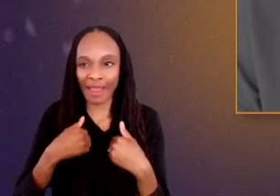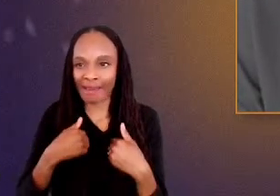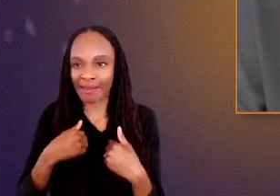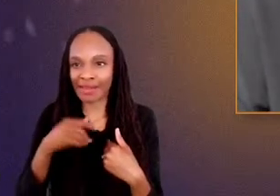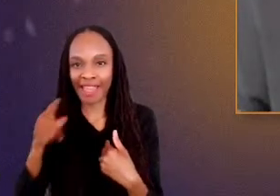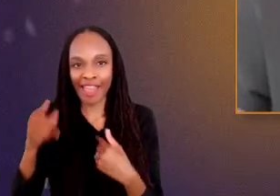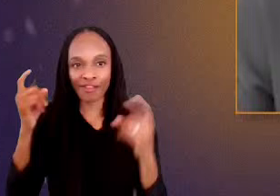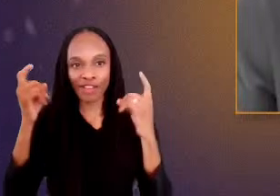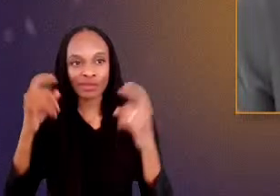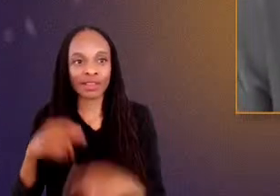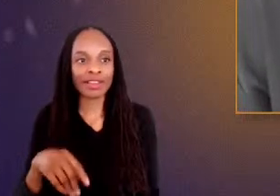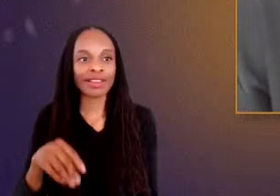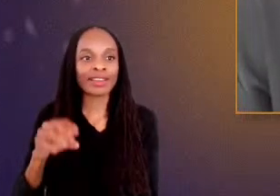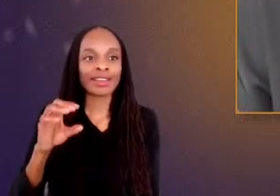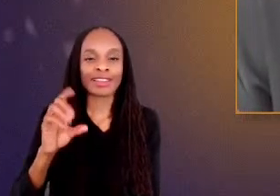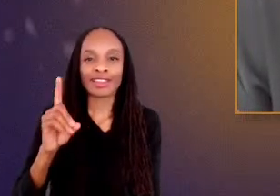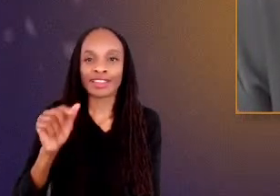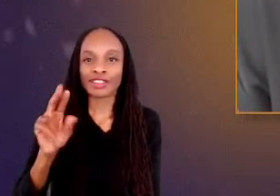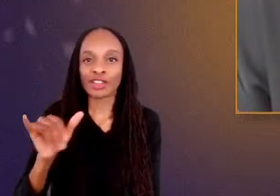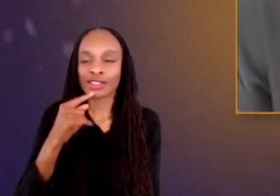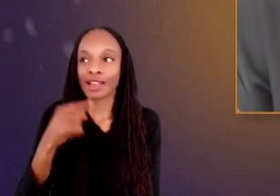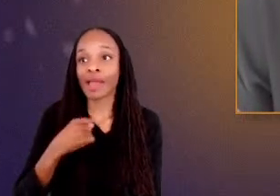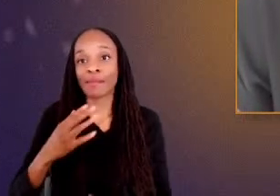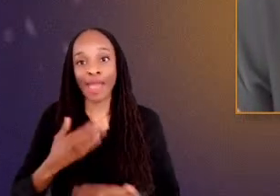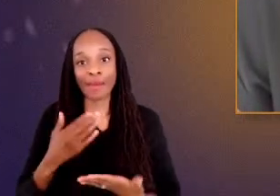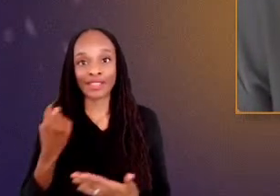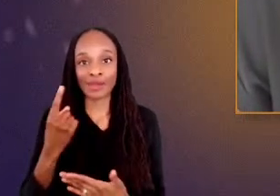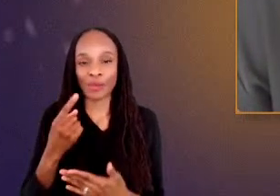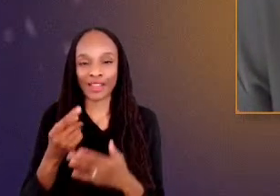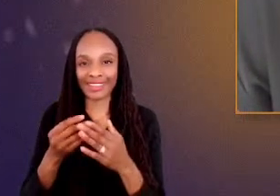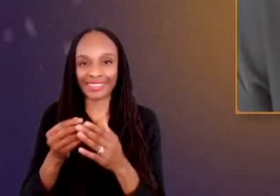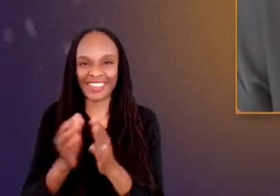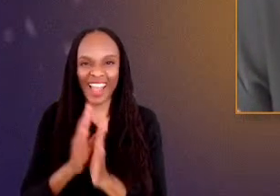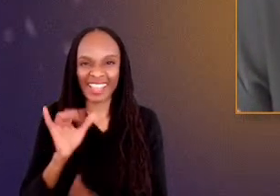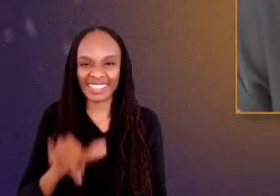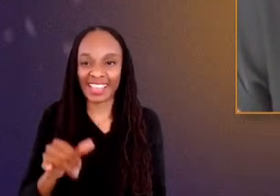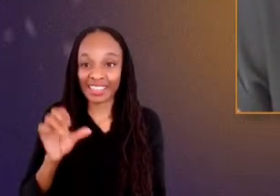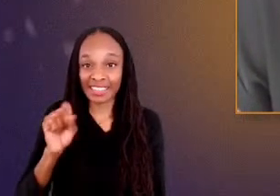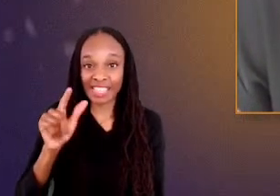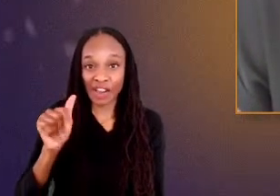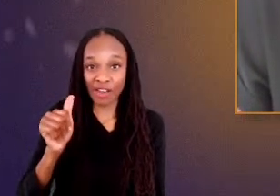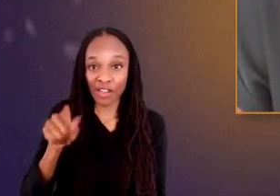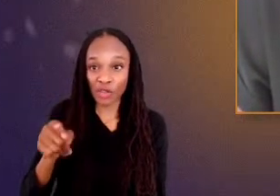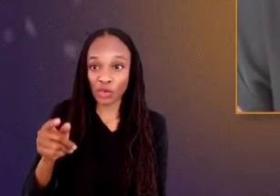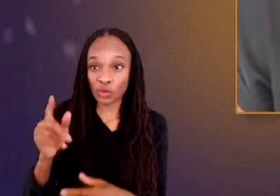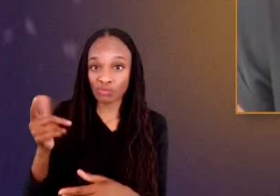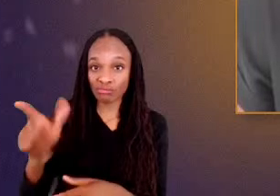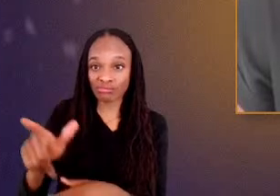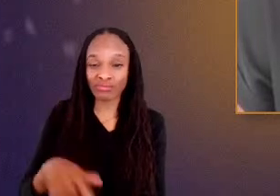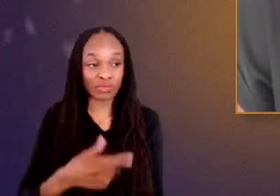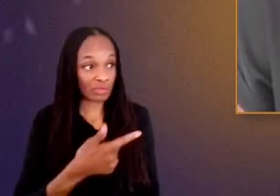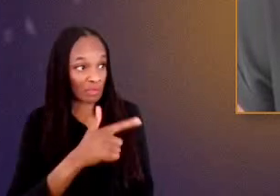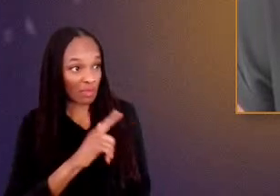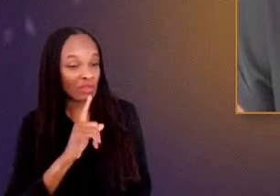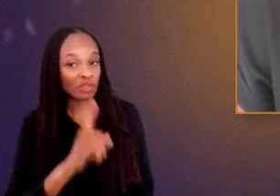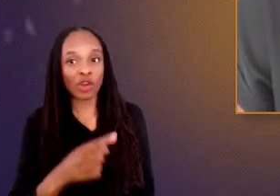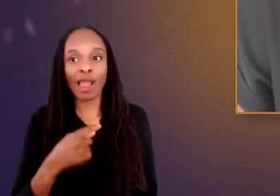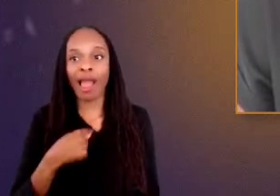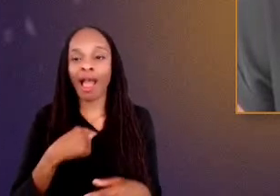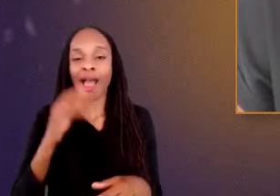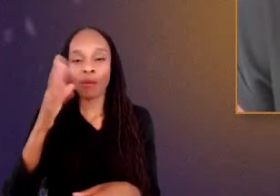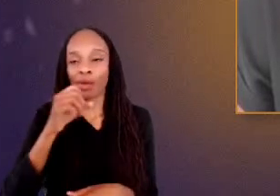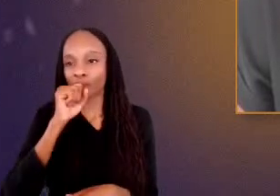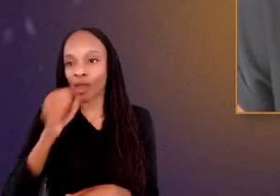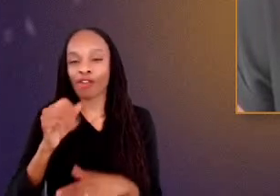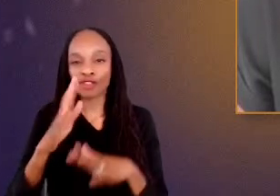I'm so happy someone asked this question. Sierra, do you want to go first? Sure. Yeah, I actually would love to build a database